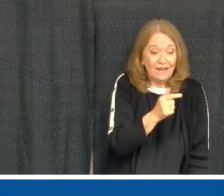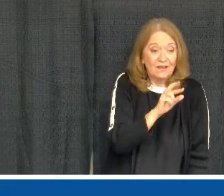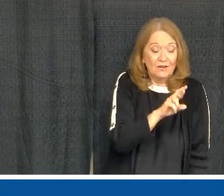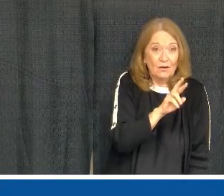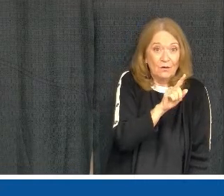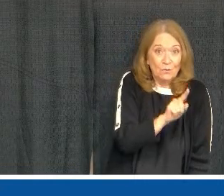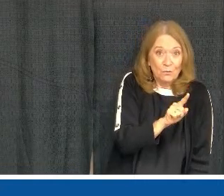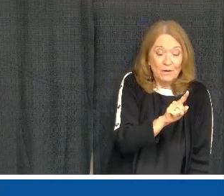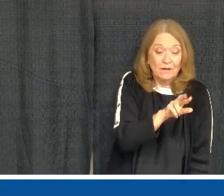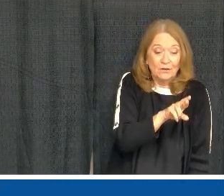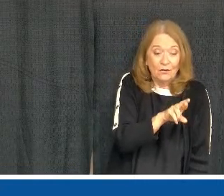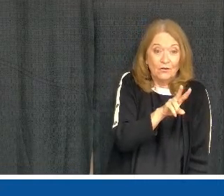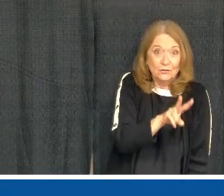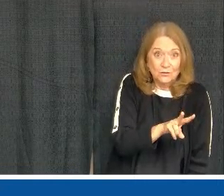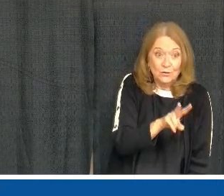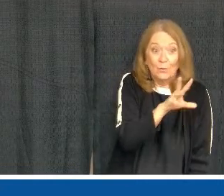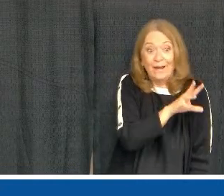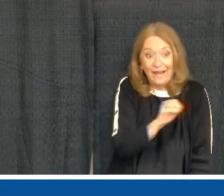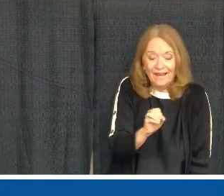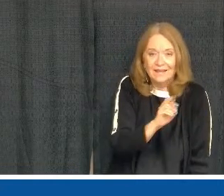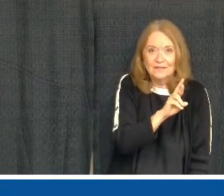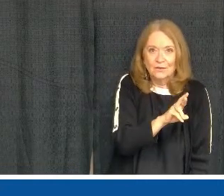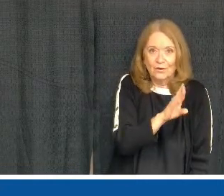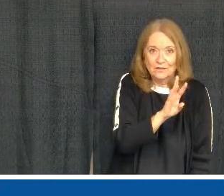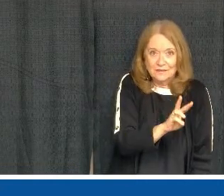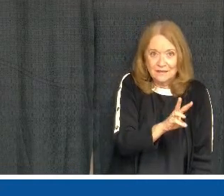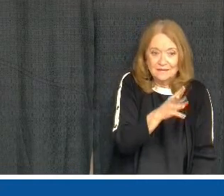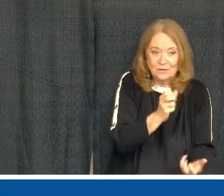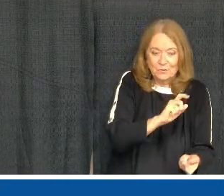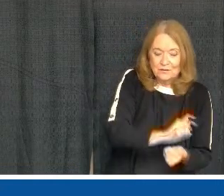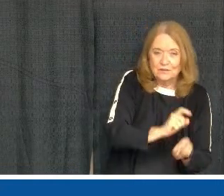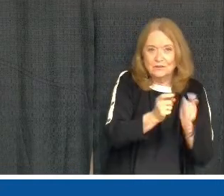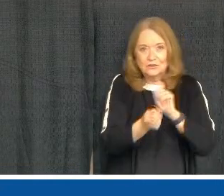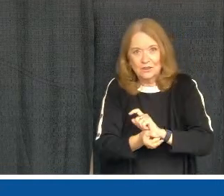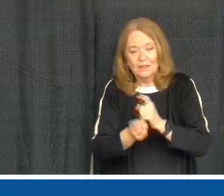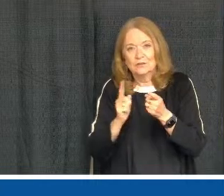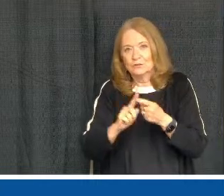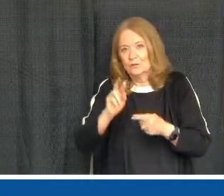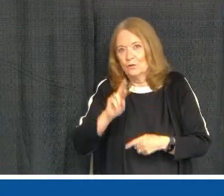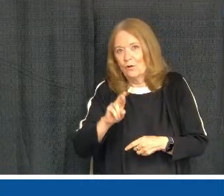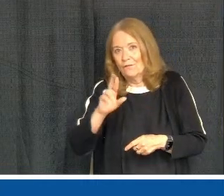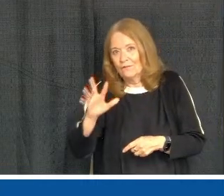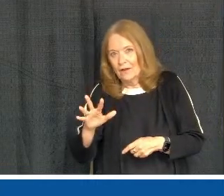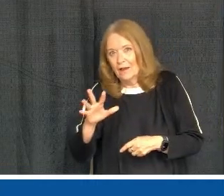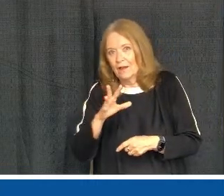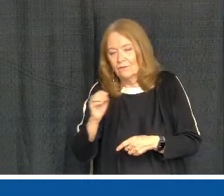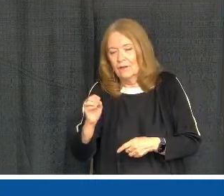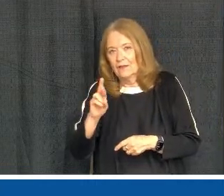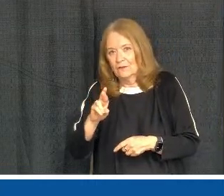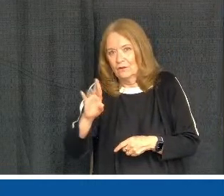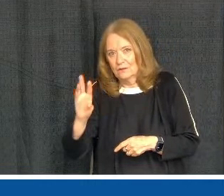R1, R2, and R6, and is requesting to go to R5 and R6.